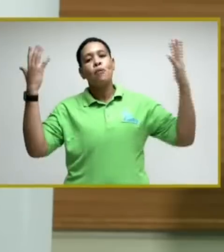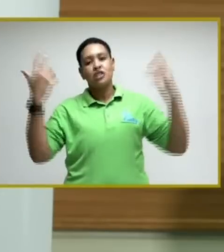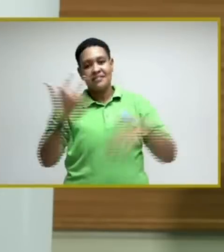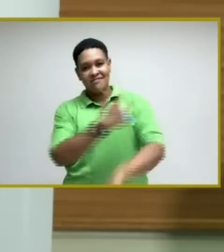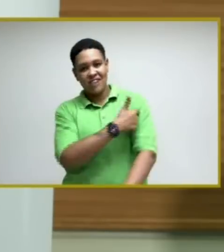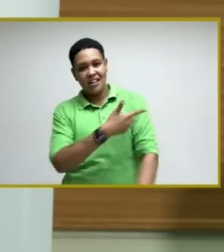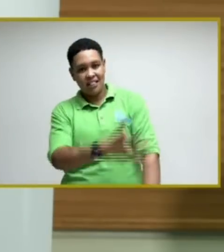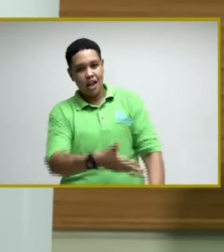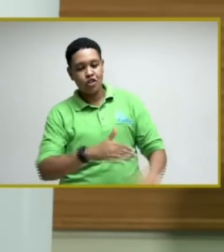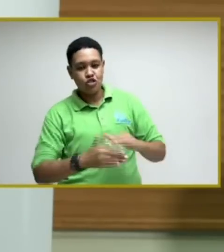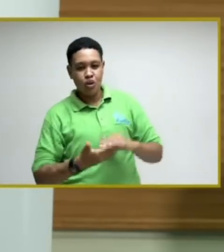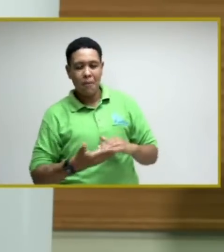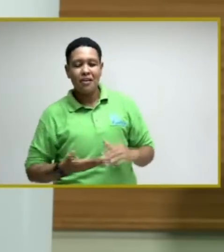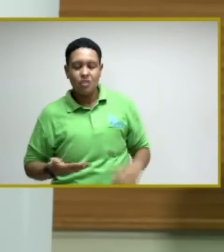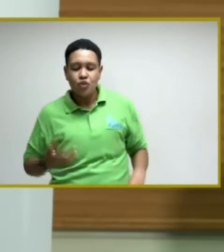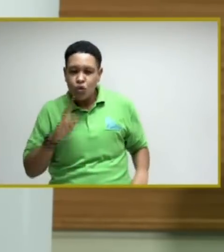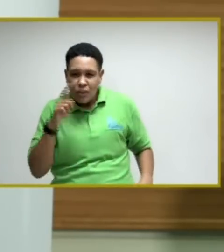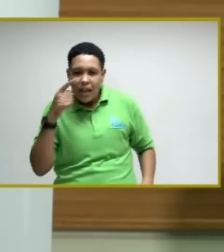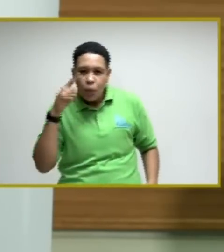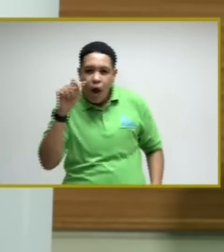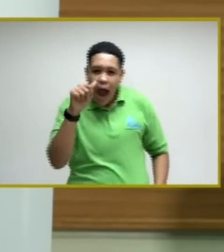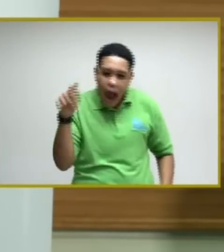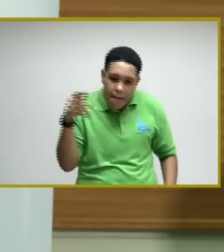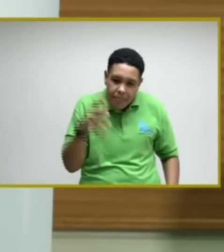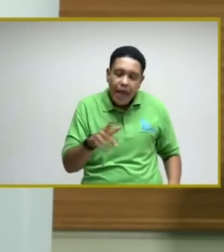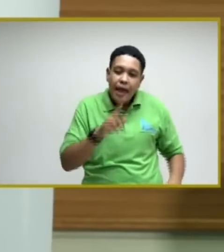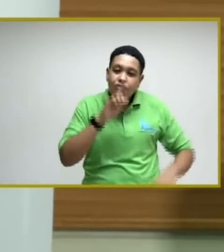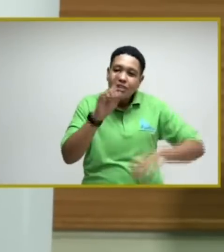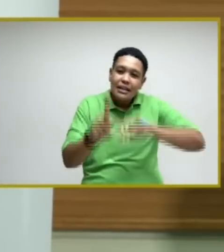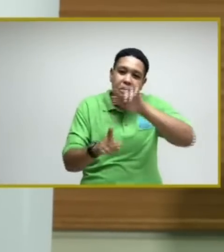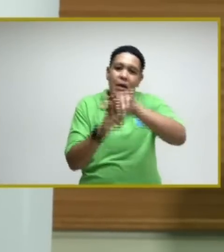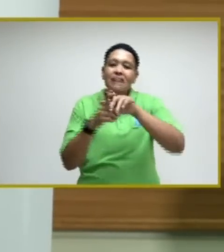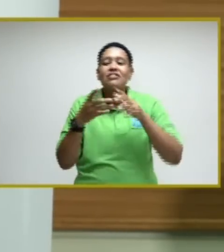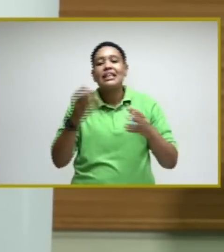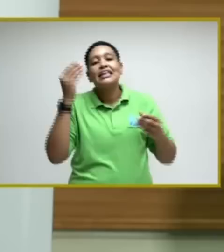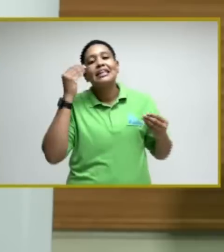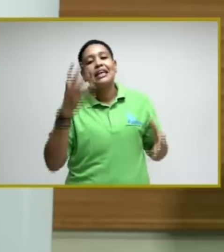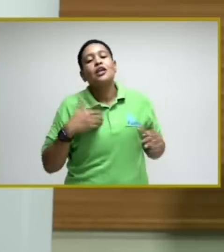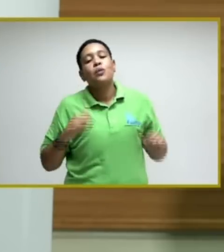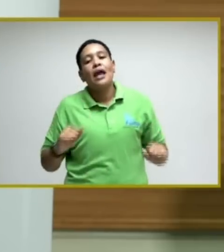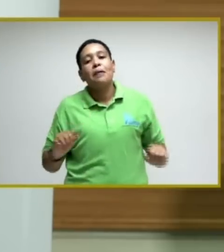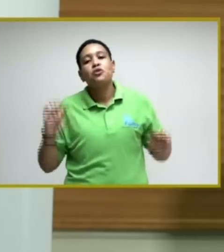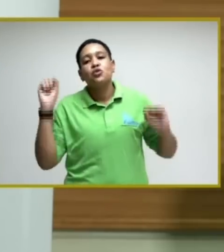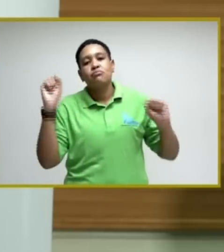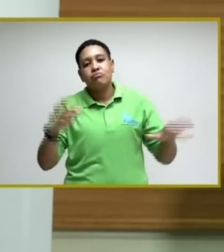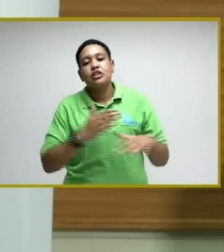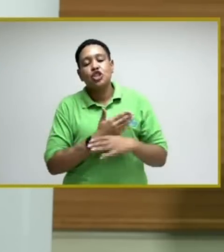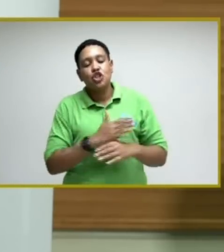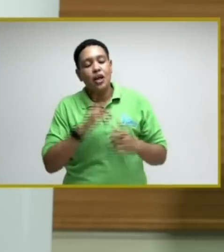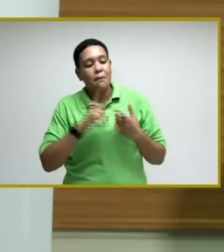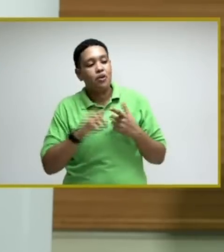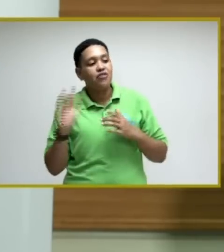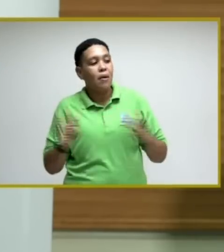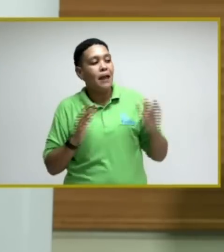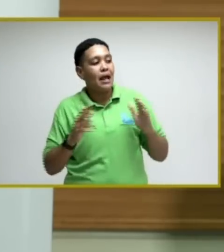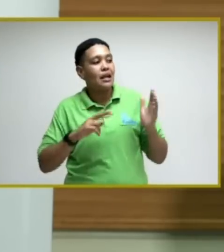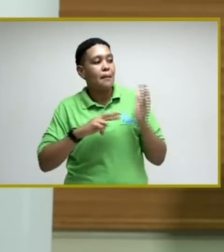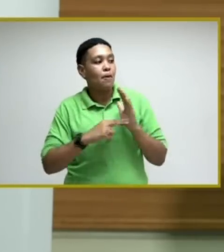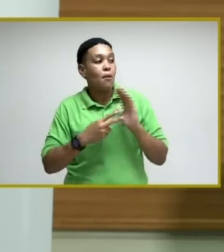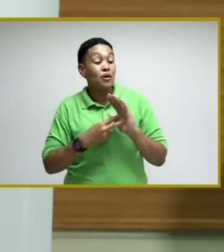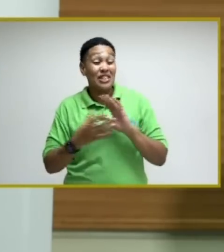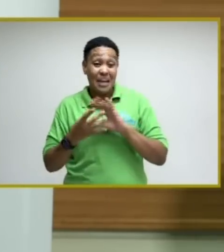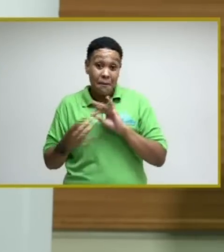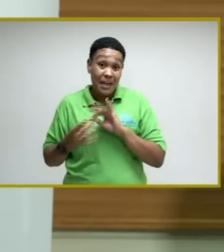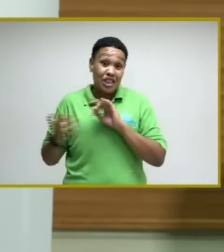the app is working, and the manifestation there is in the data that we've been able to put out and for planning purposes. The messaging